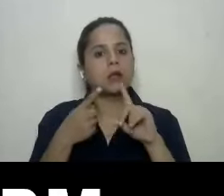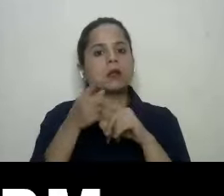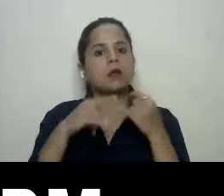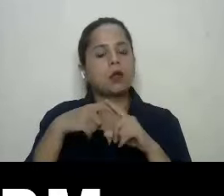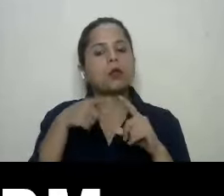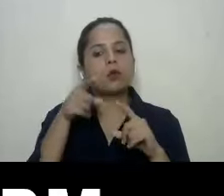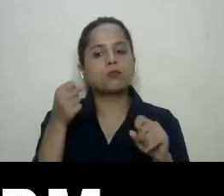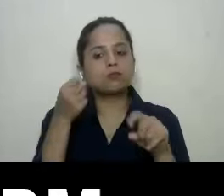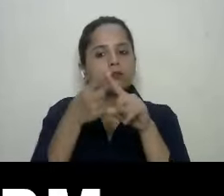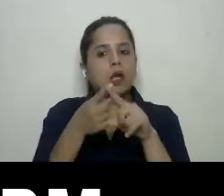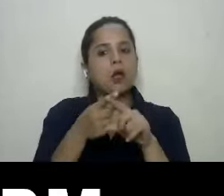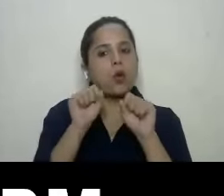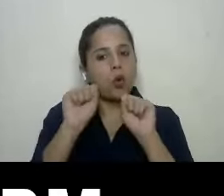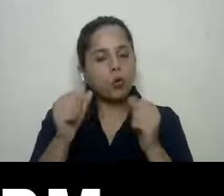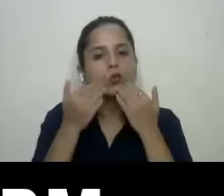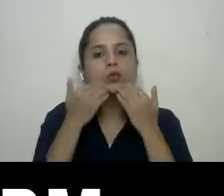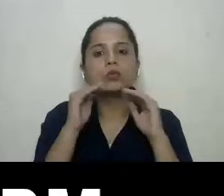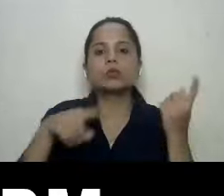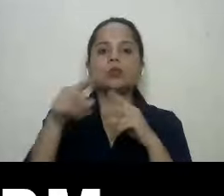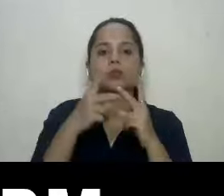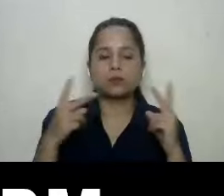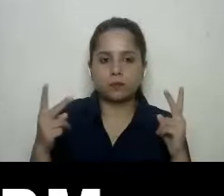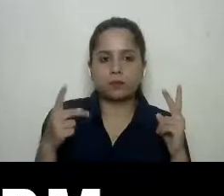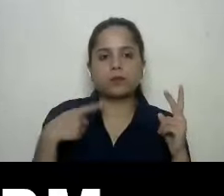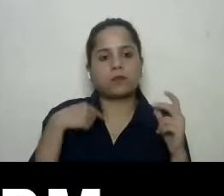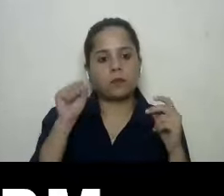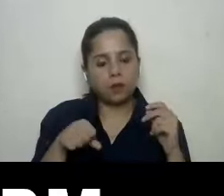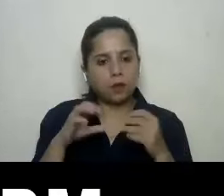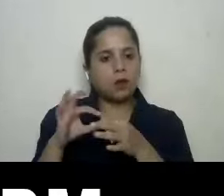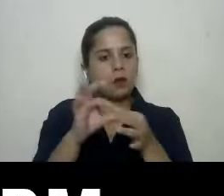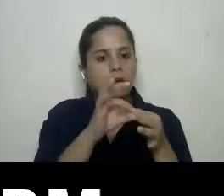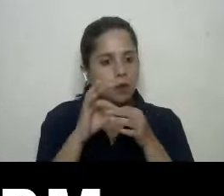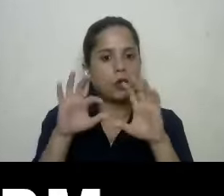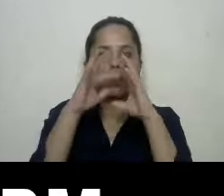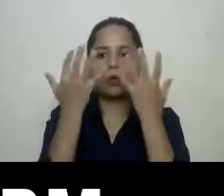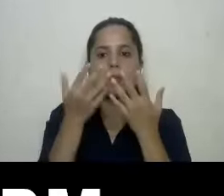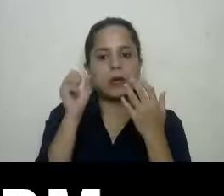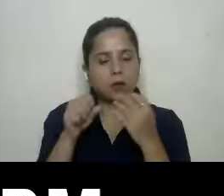to your students' need. Can collaborate globally.